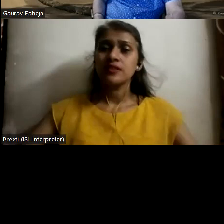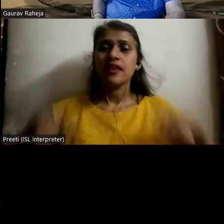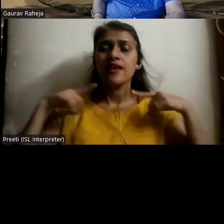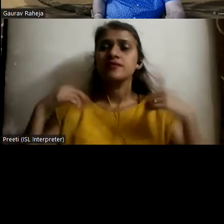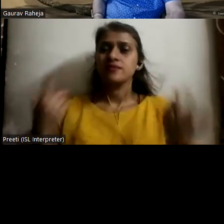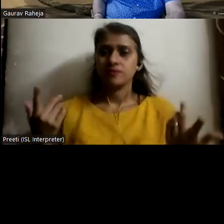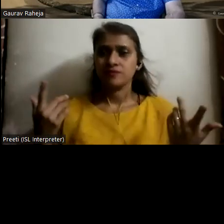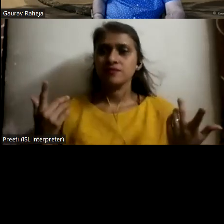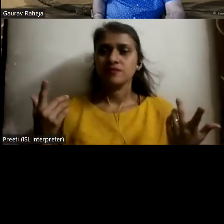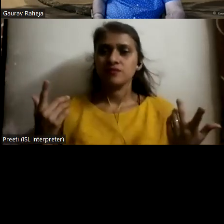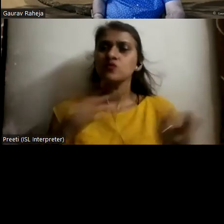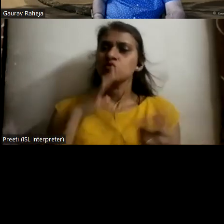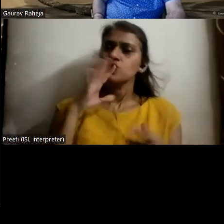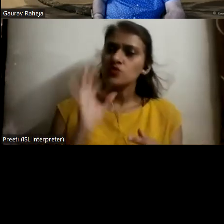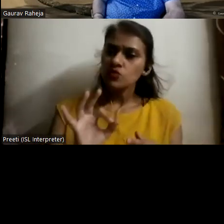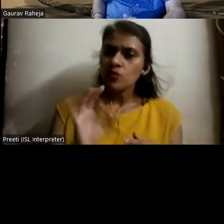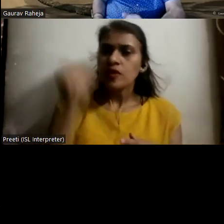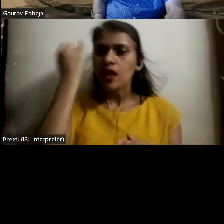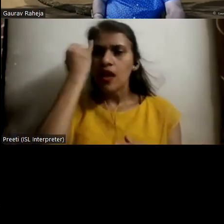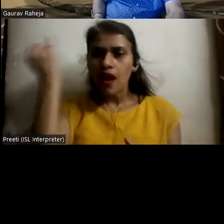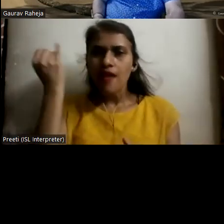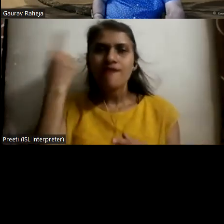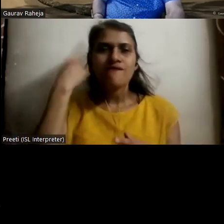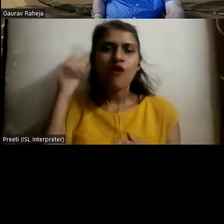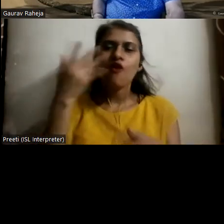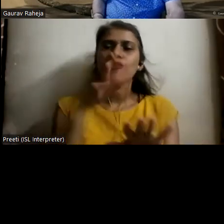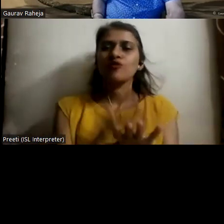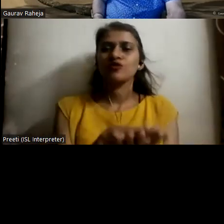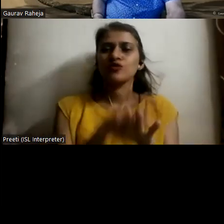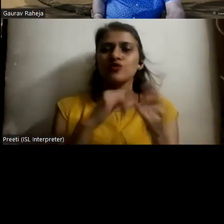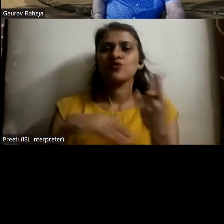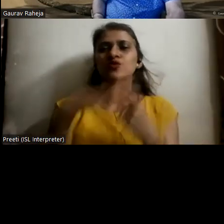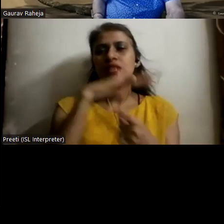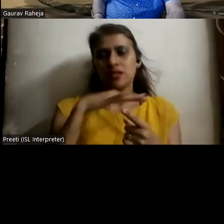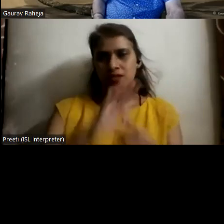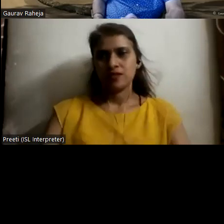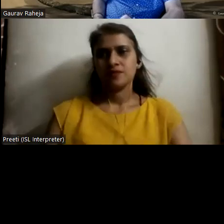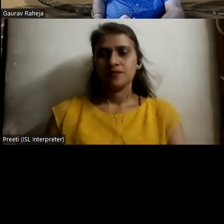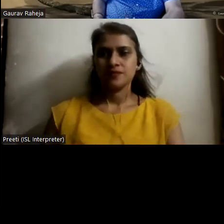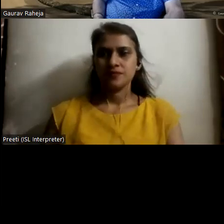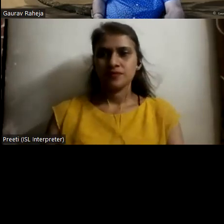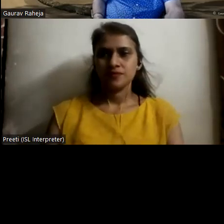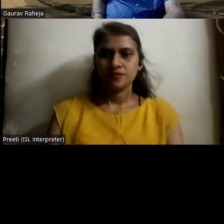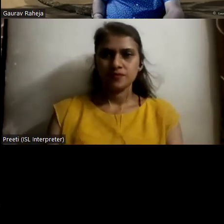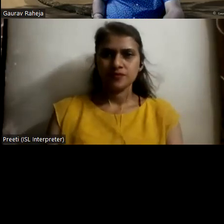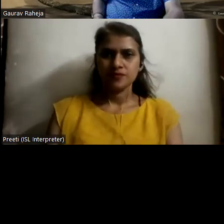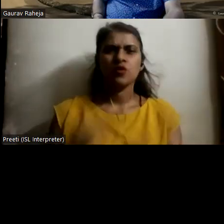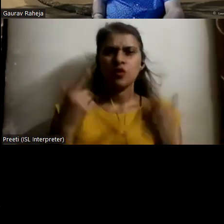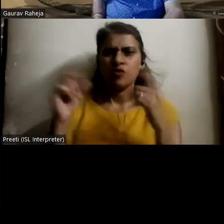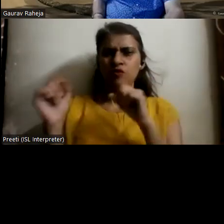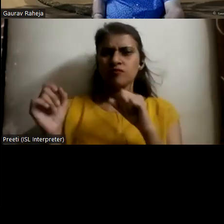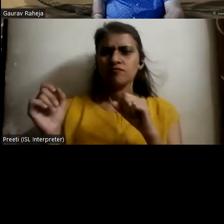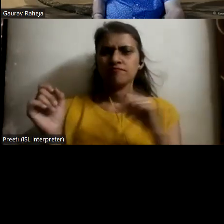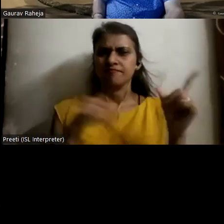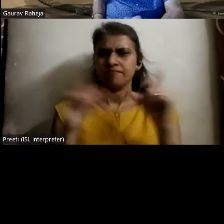be a contributor to the idea of inclusive society. Now, please allow me to skip few slides and